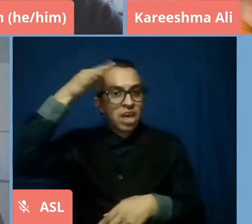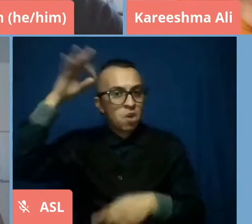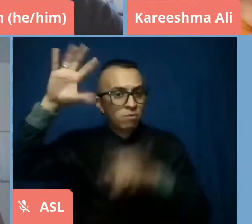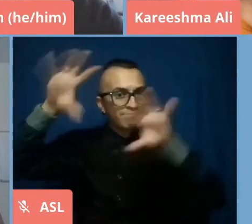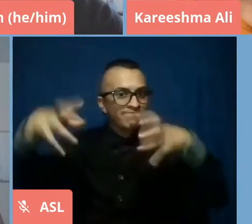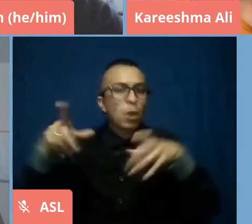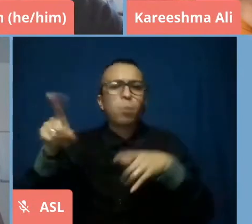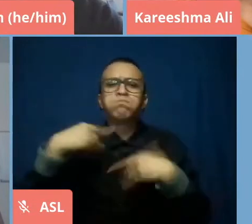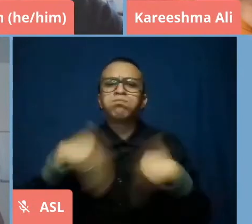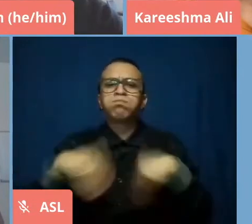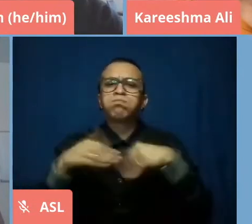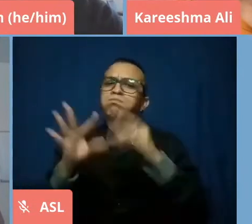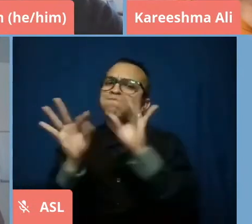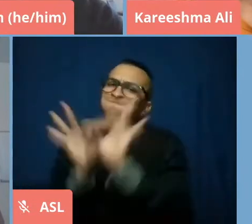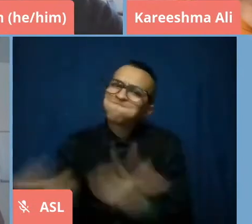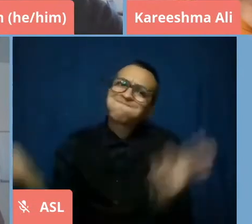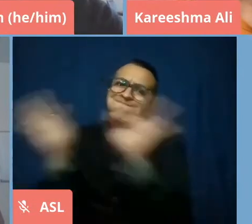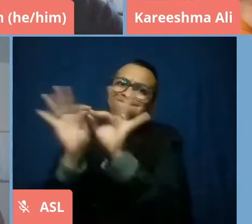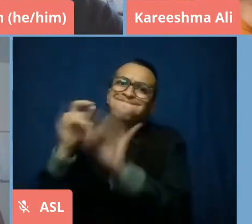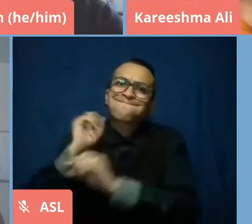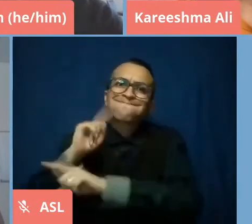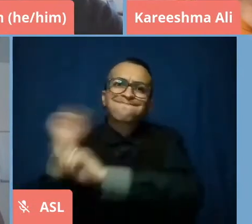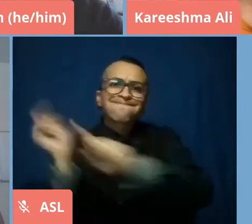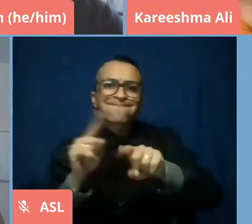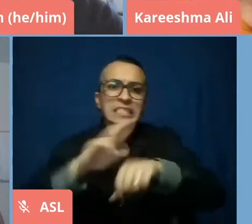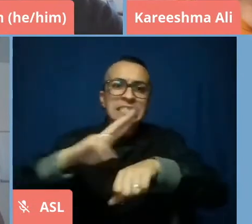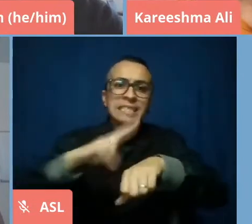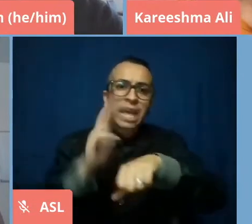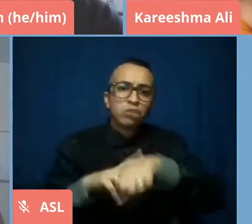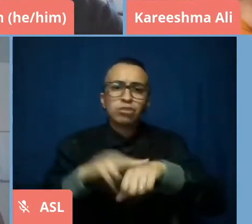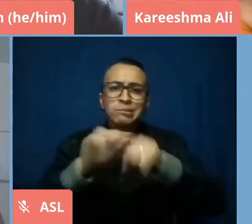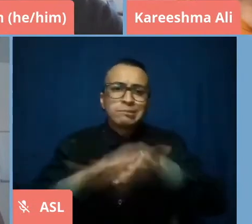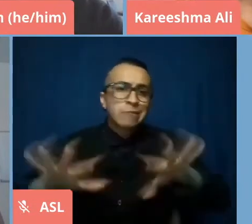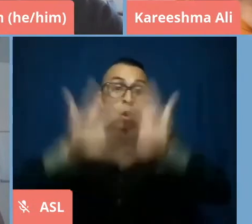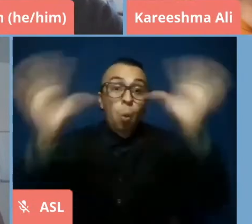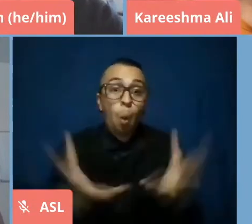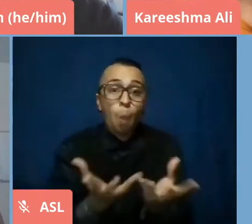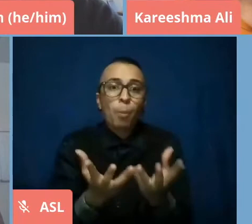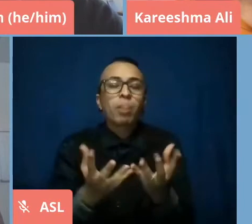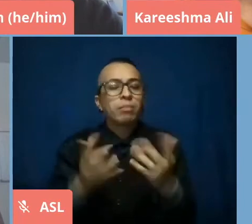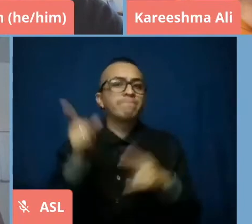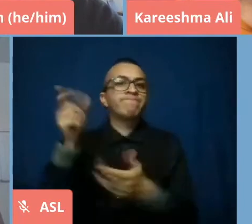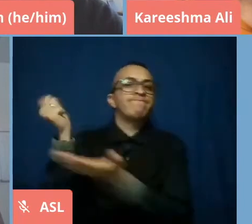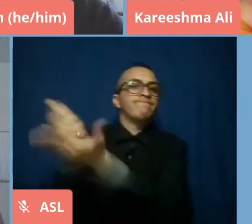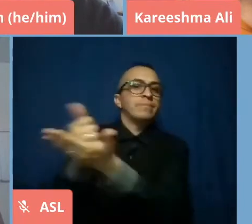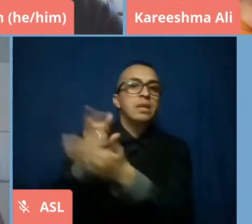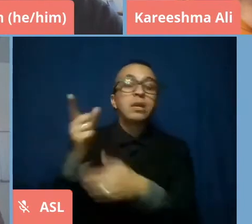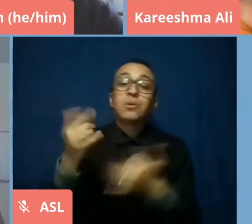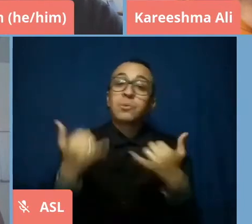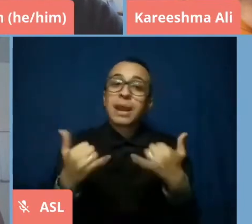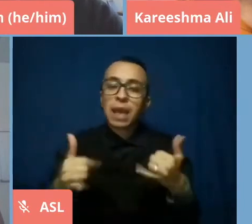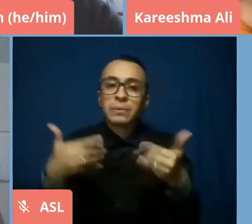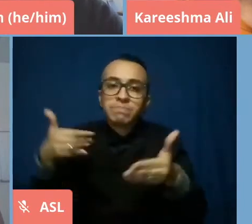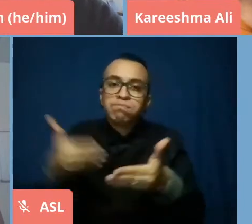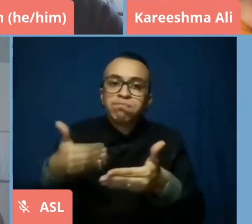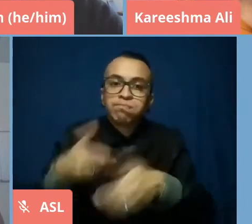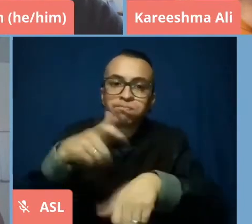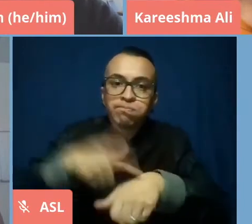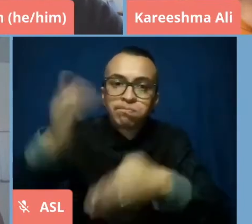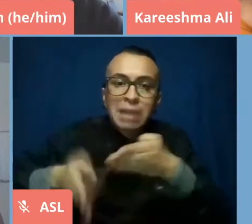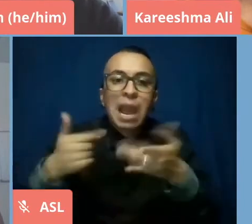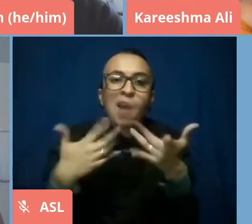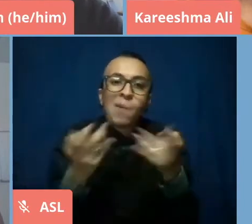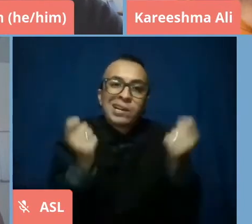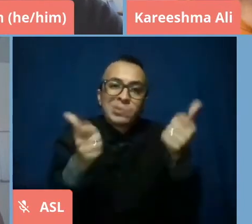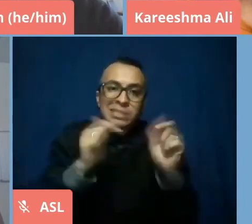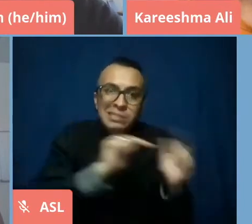in responding to a national and global crisis of this scale. So we are rounding the bend. I just want to do a speed round and ask